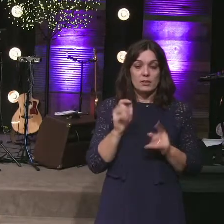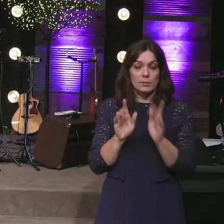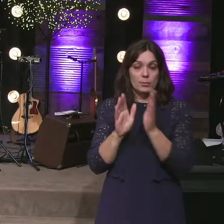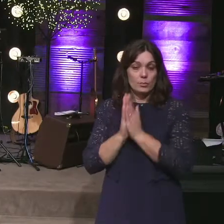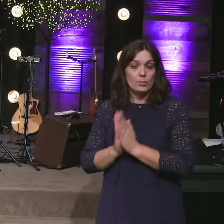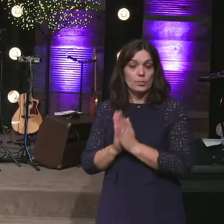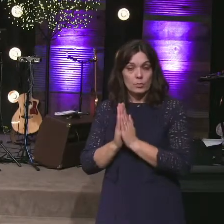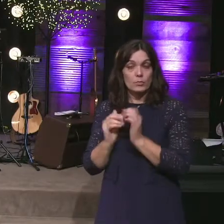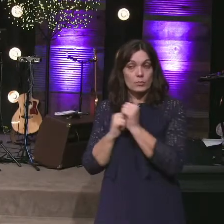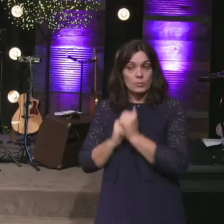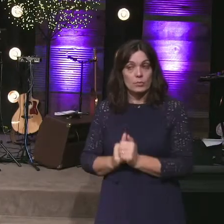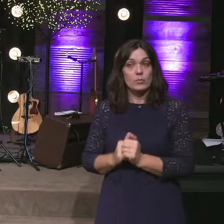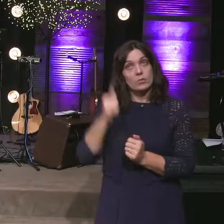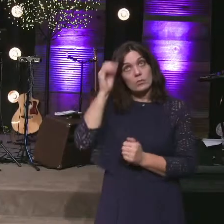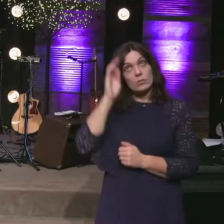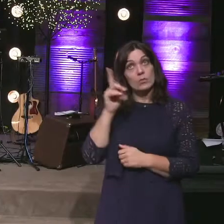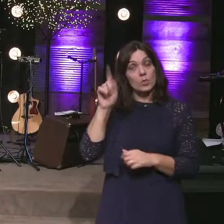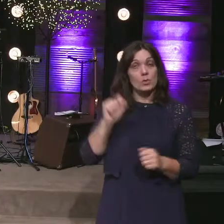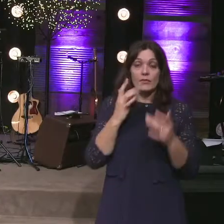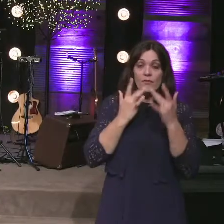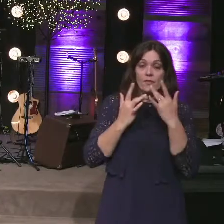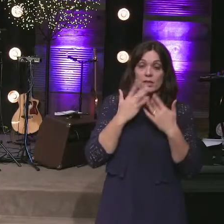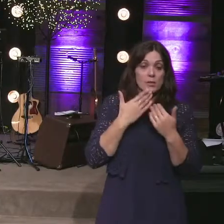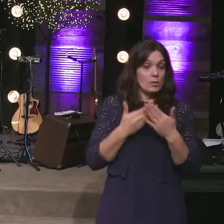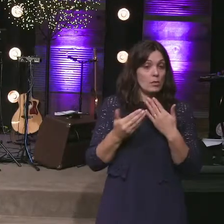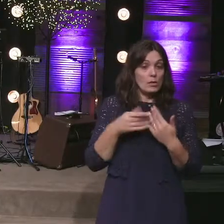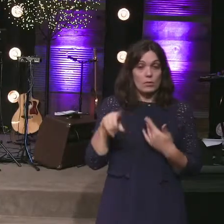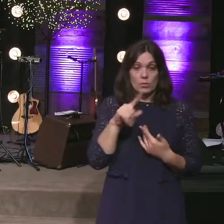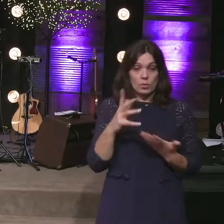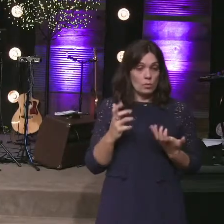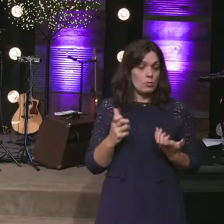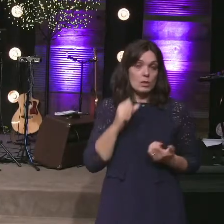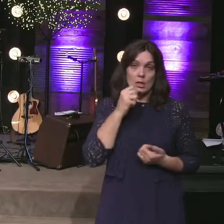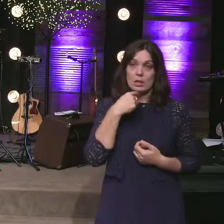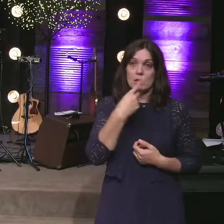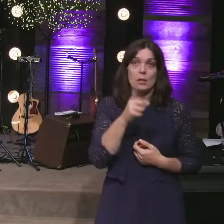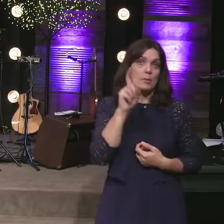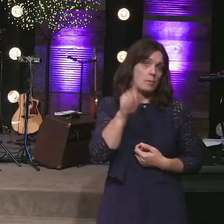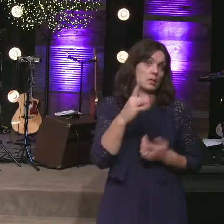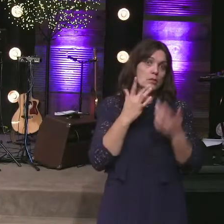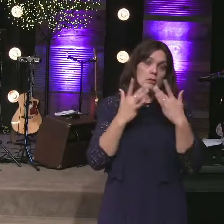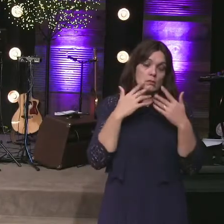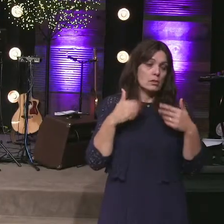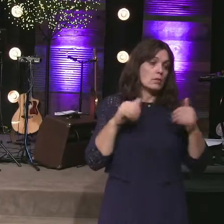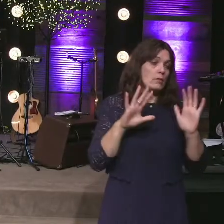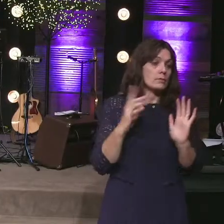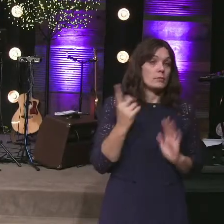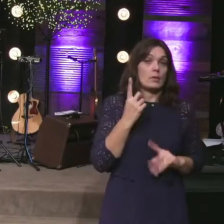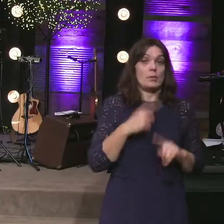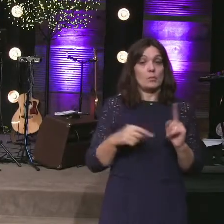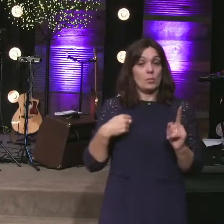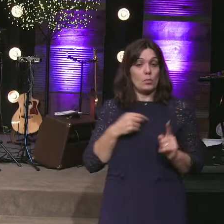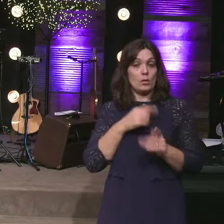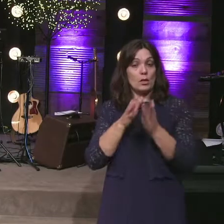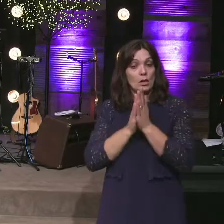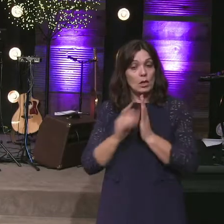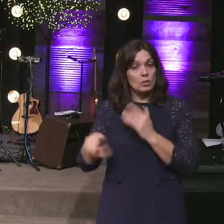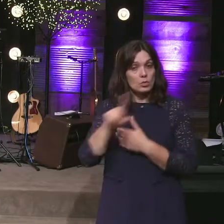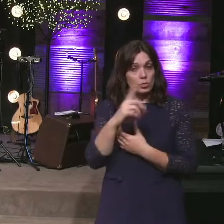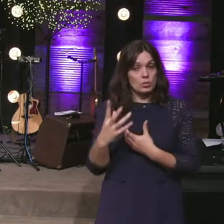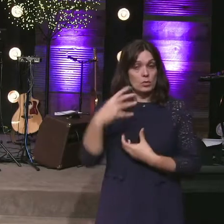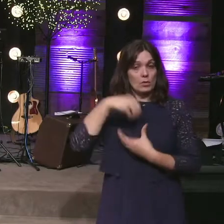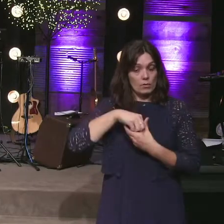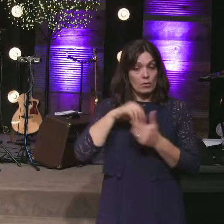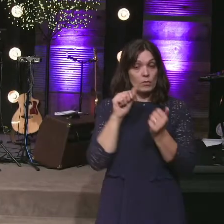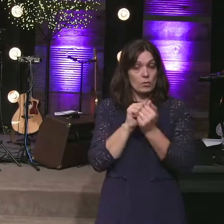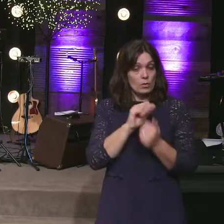you can fast whatever you want. We're not telling you how to do that. We're just asking you if you would get on board with the body of